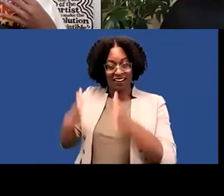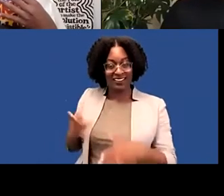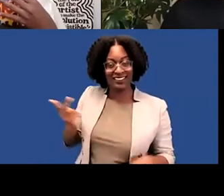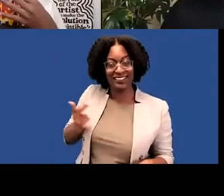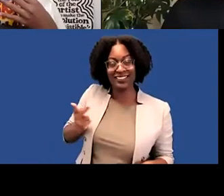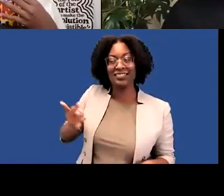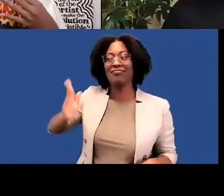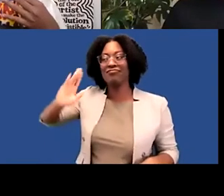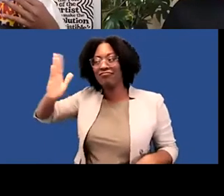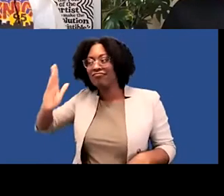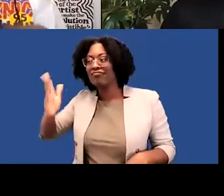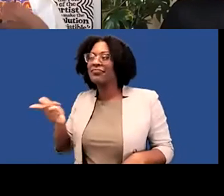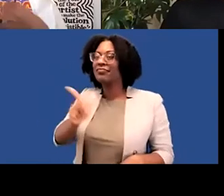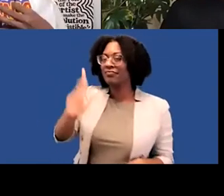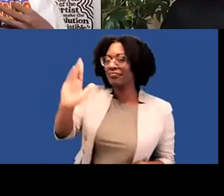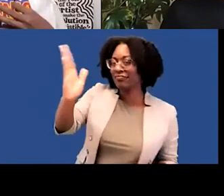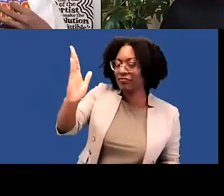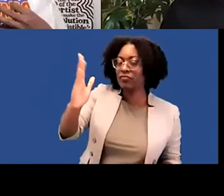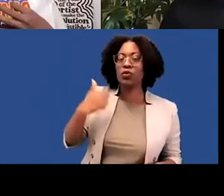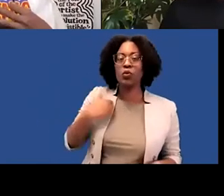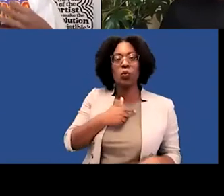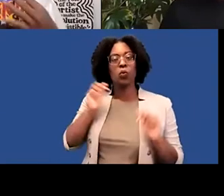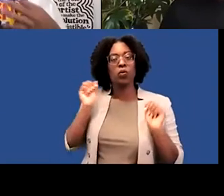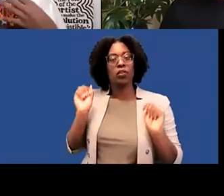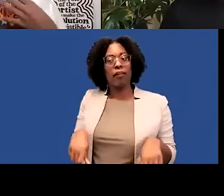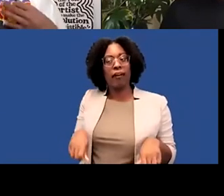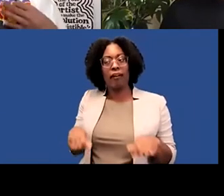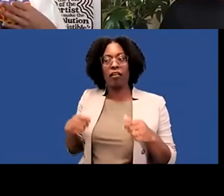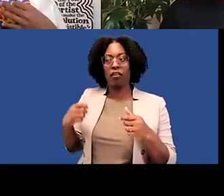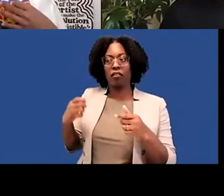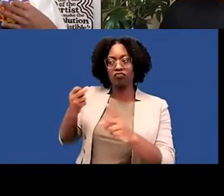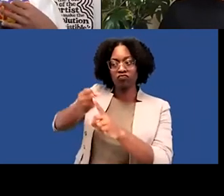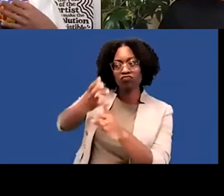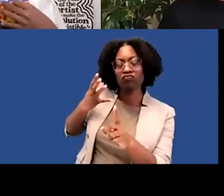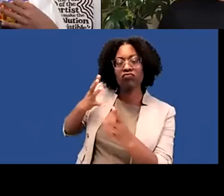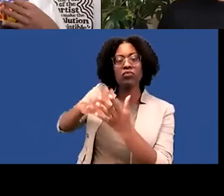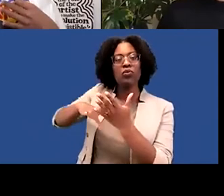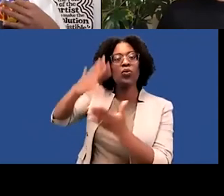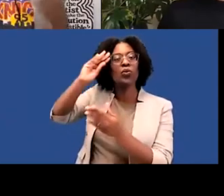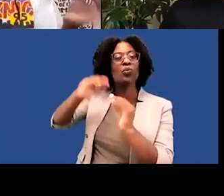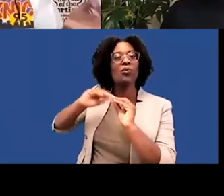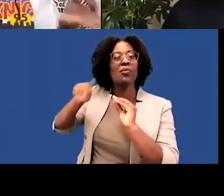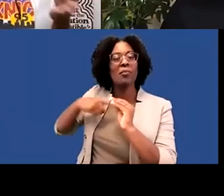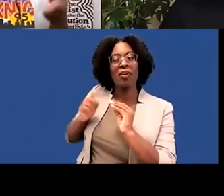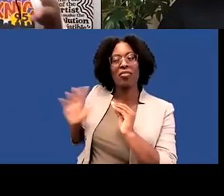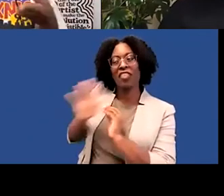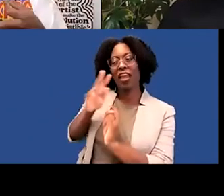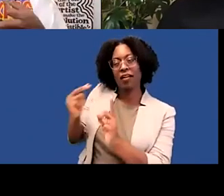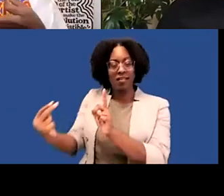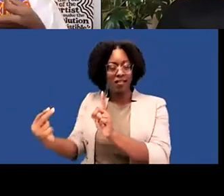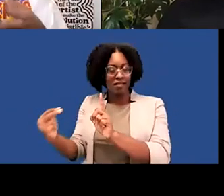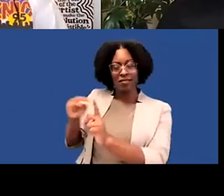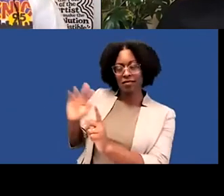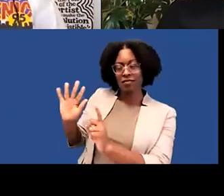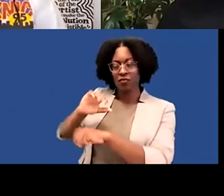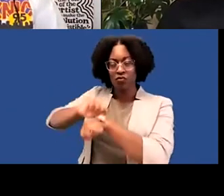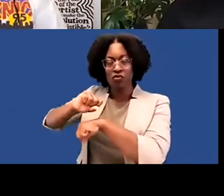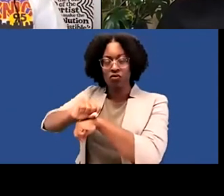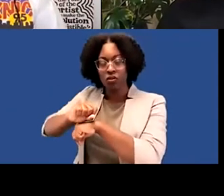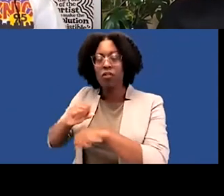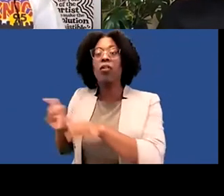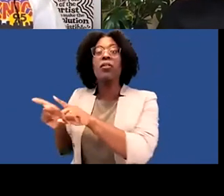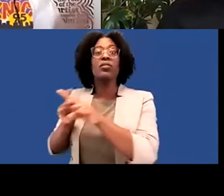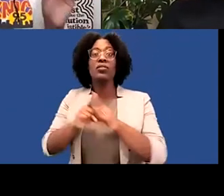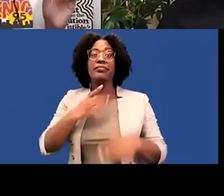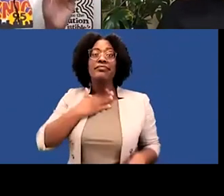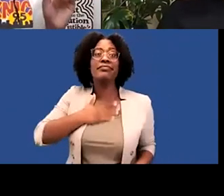respective practices. We have the Q&A portal open, so if you have more questions for either panelist, please feel free to use that. We're